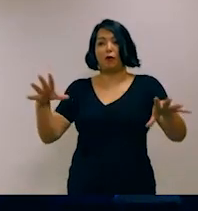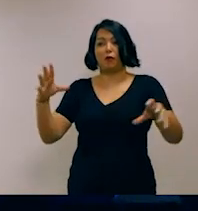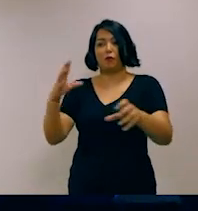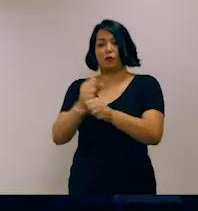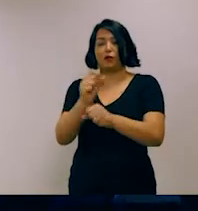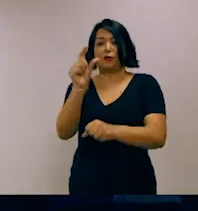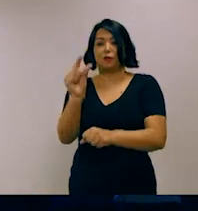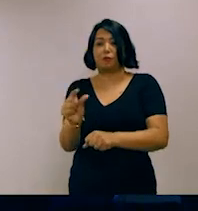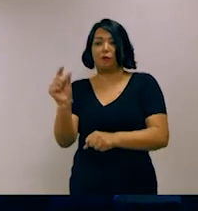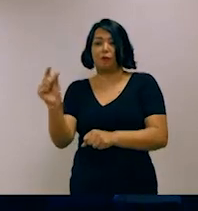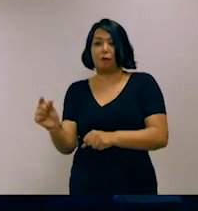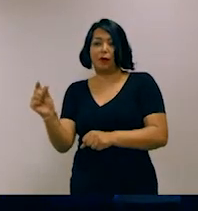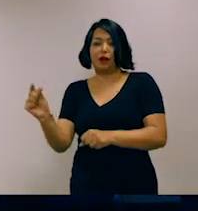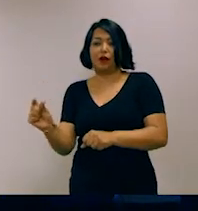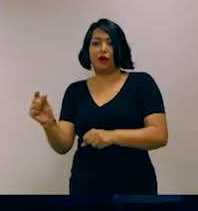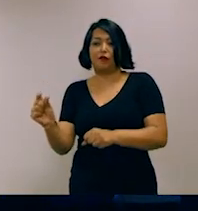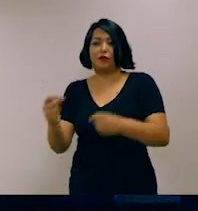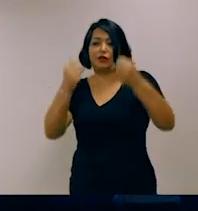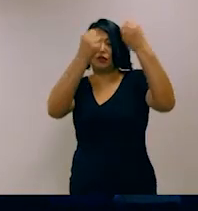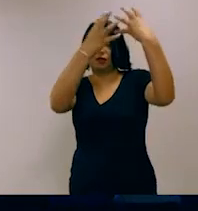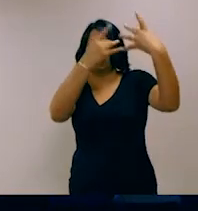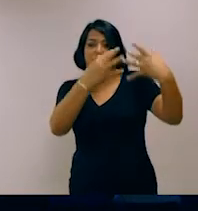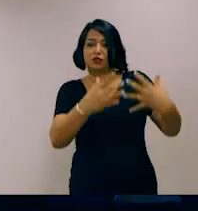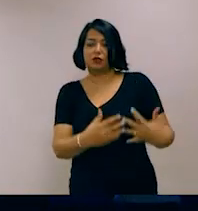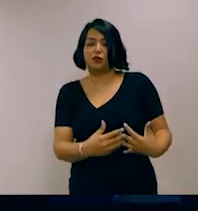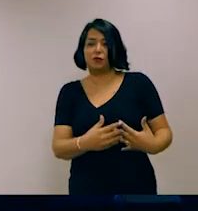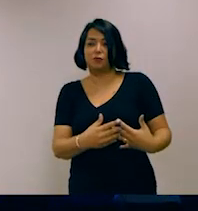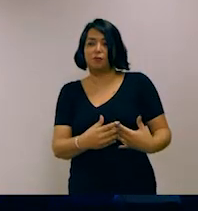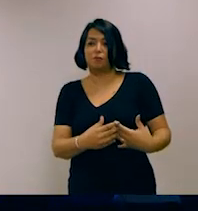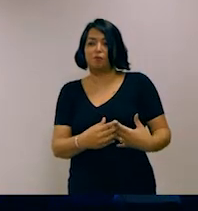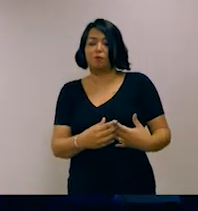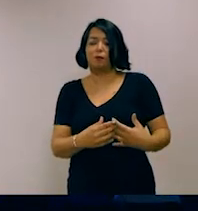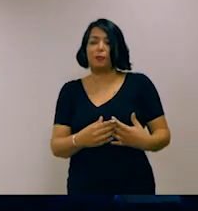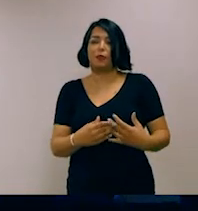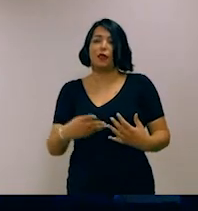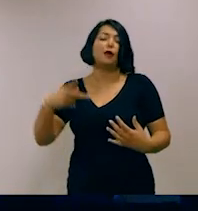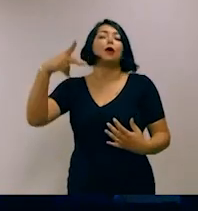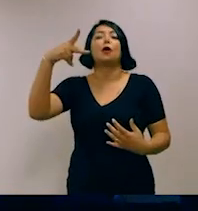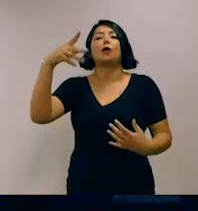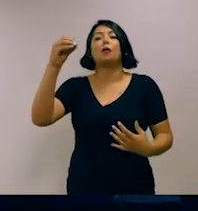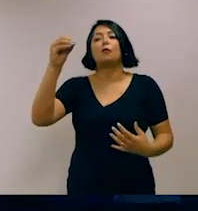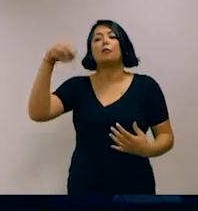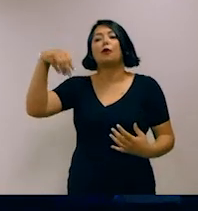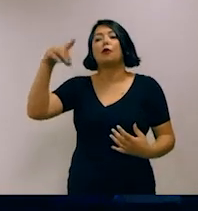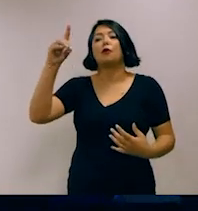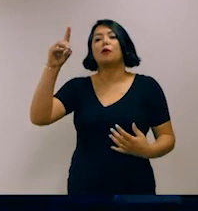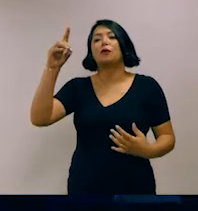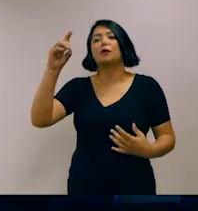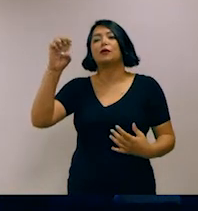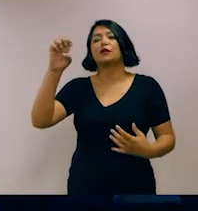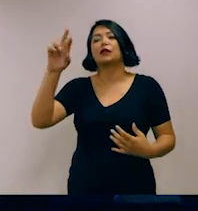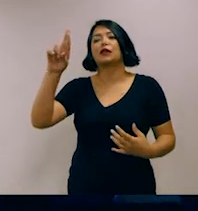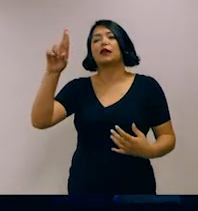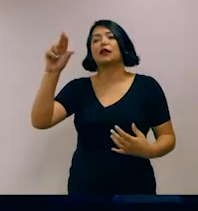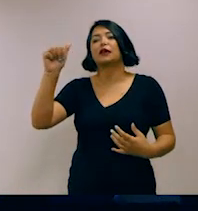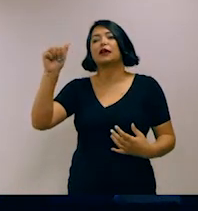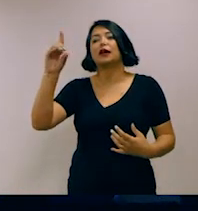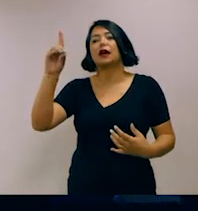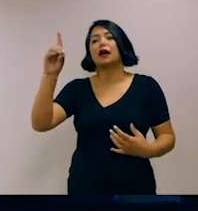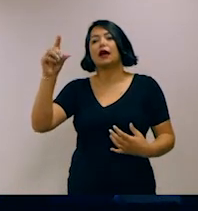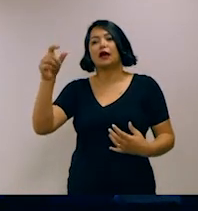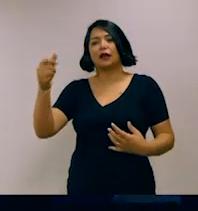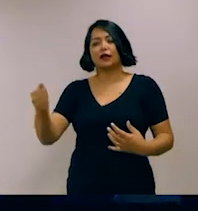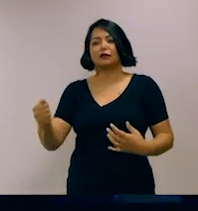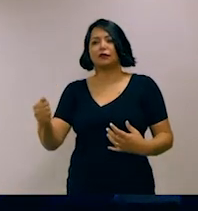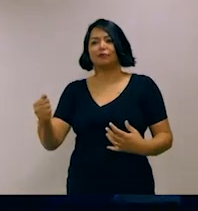I calculated the weighted average, or the weighted mean of the description. Why the weighted? Because I'm